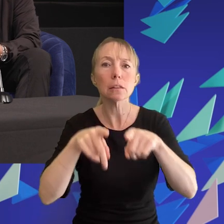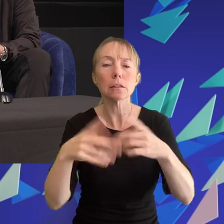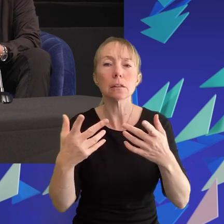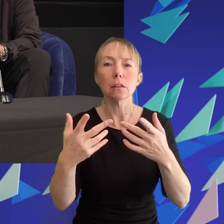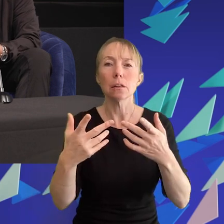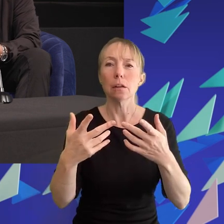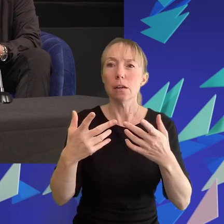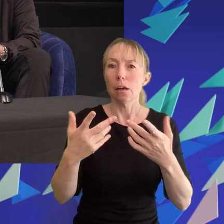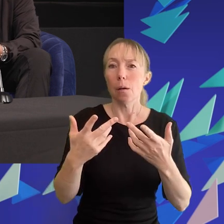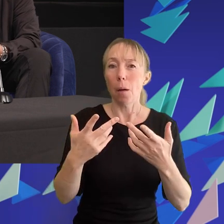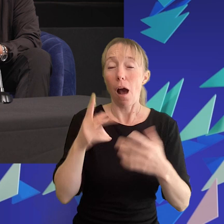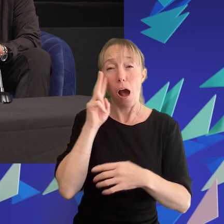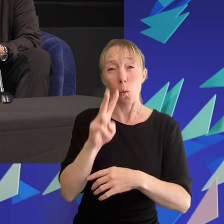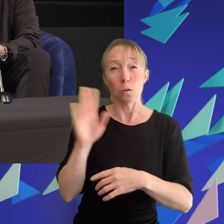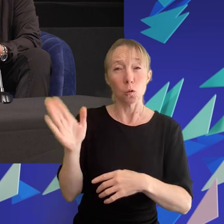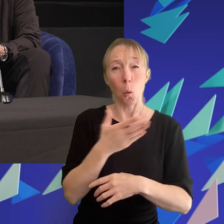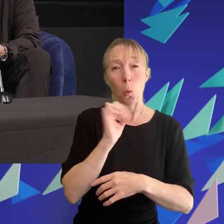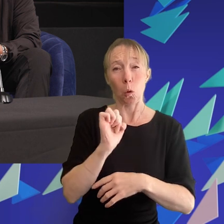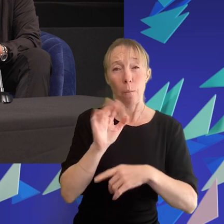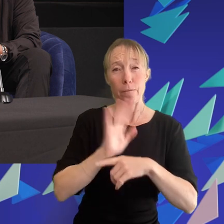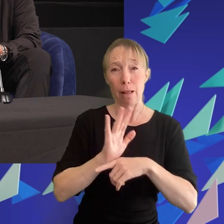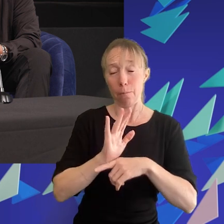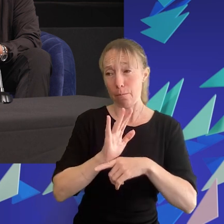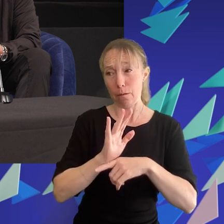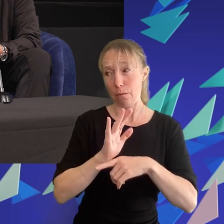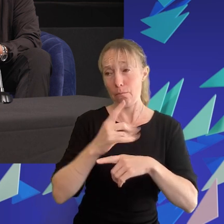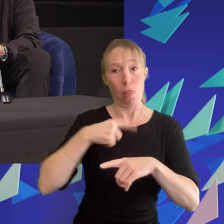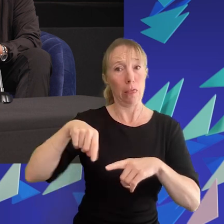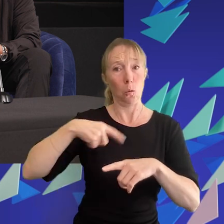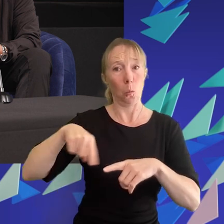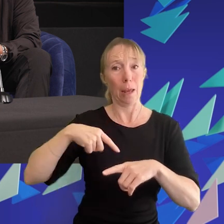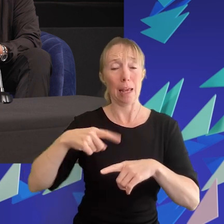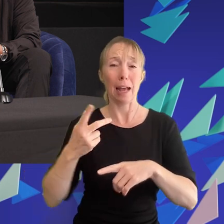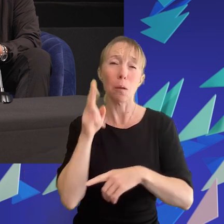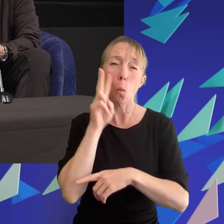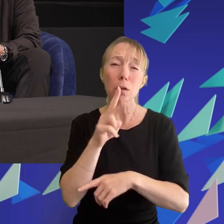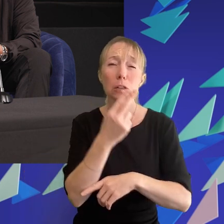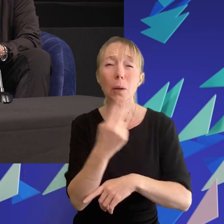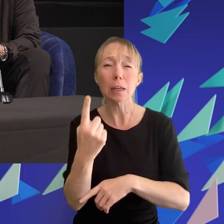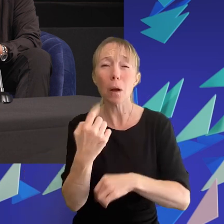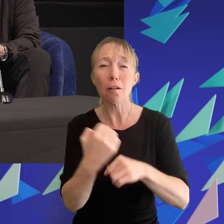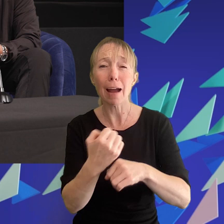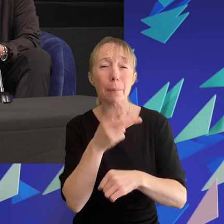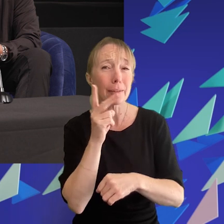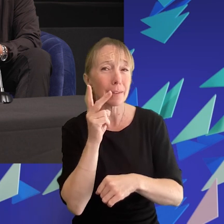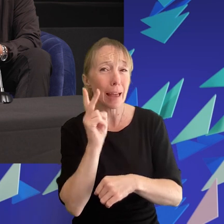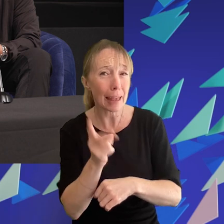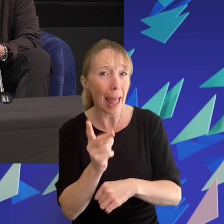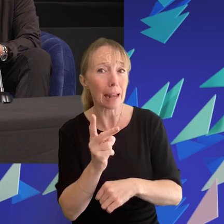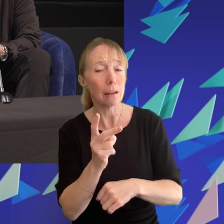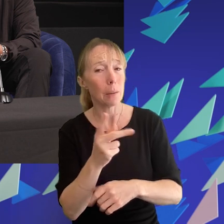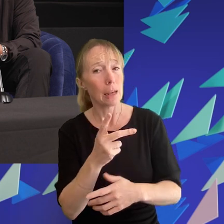films again over the course of the last week, and going back to 21 grams, I was stunned by the level of complexity in